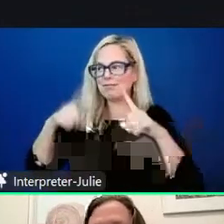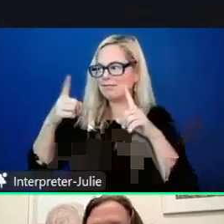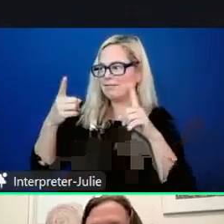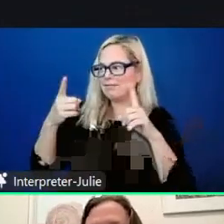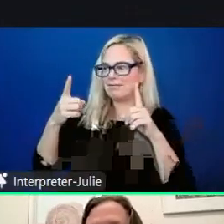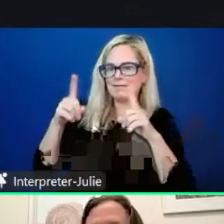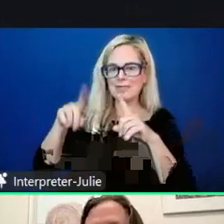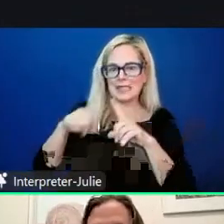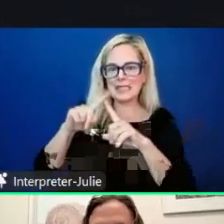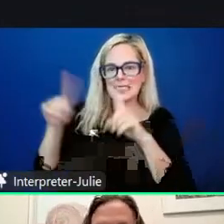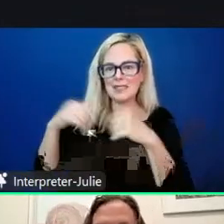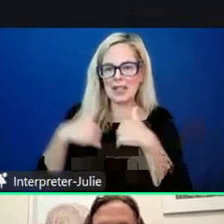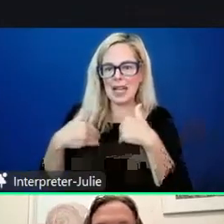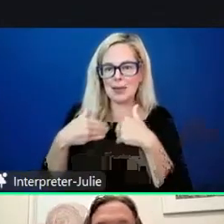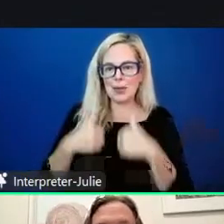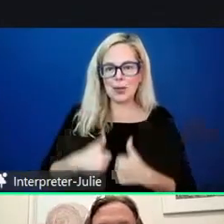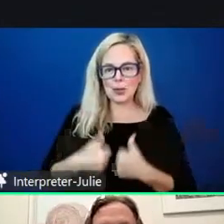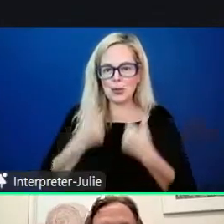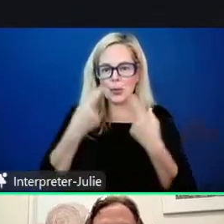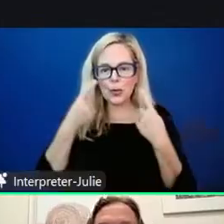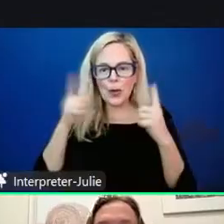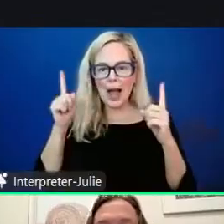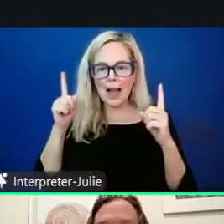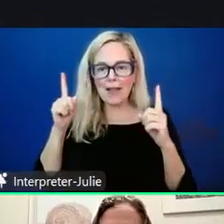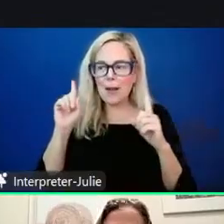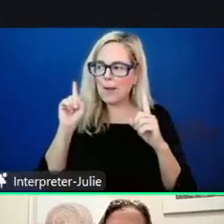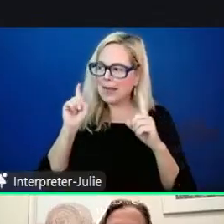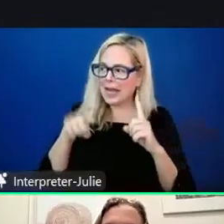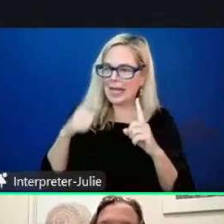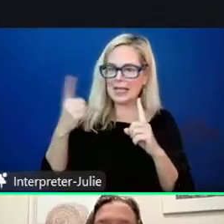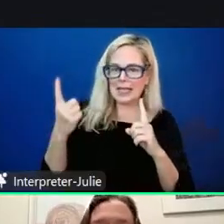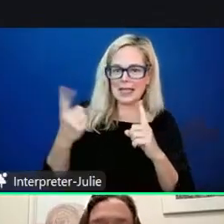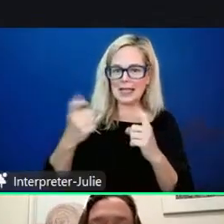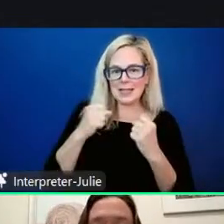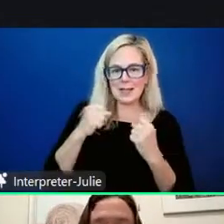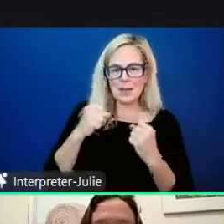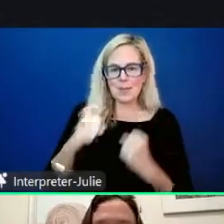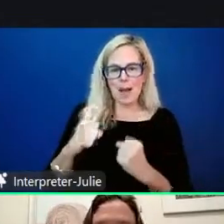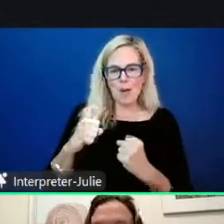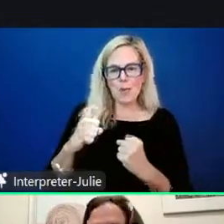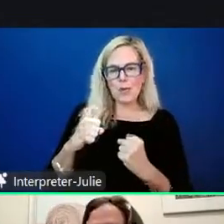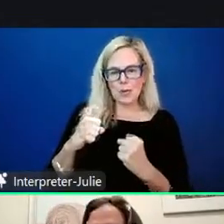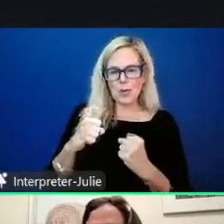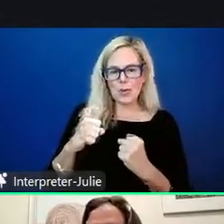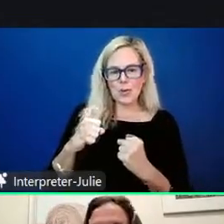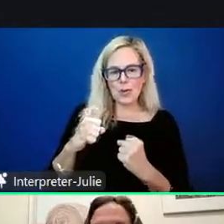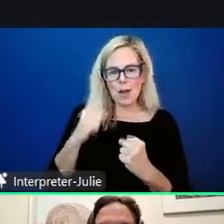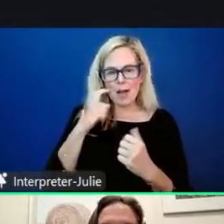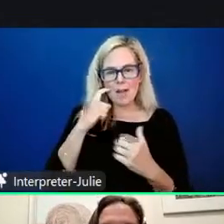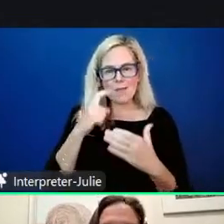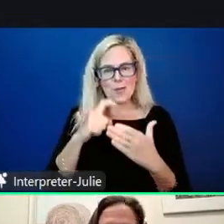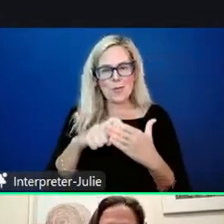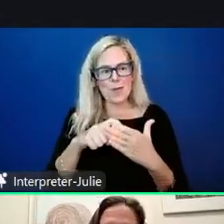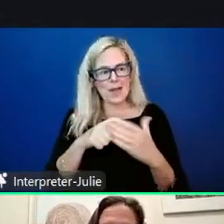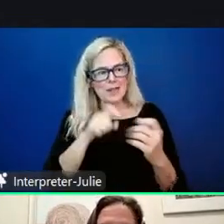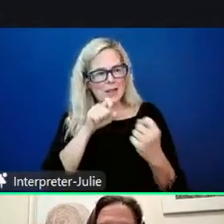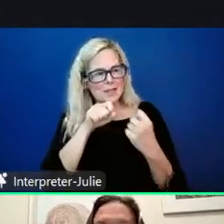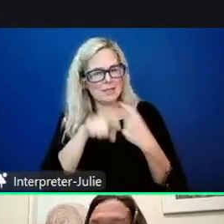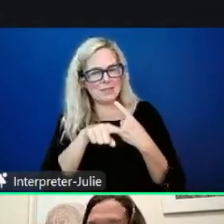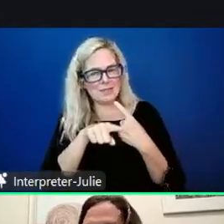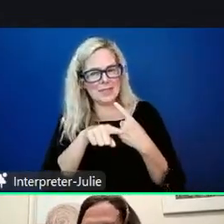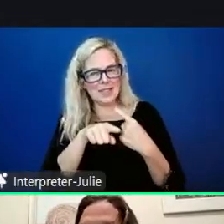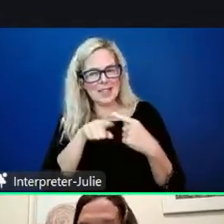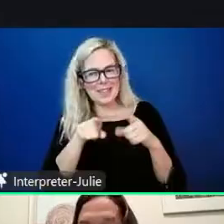to thrive in the same space. But there is something powerful about finding others who understand the language of your